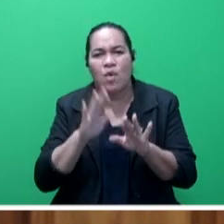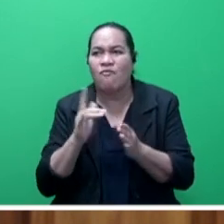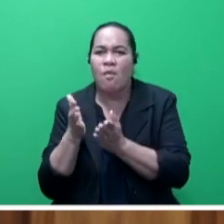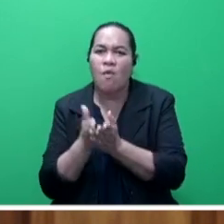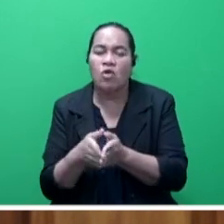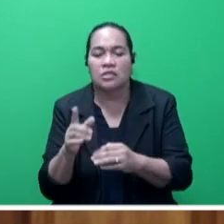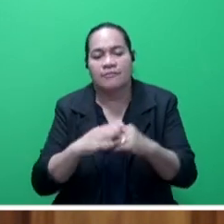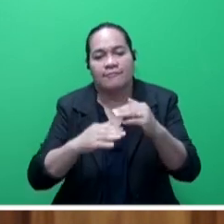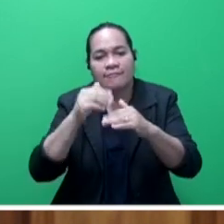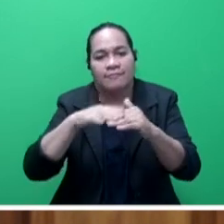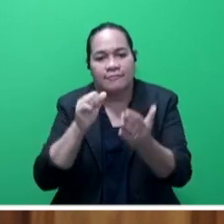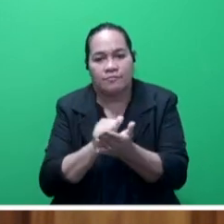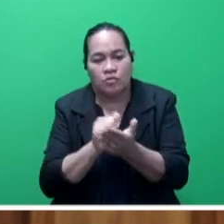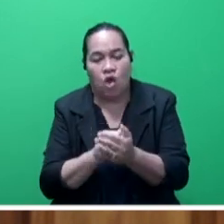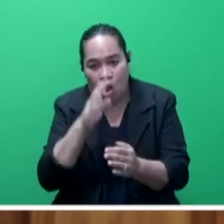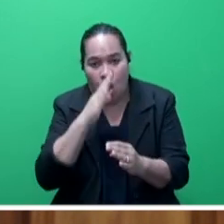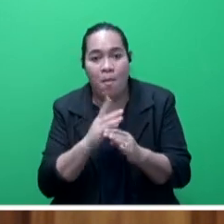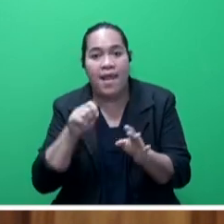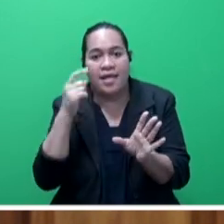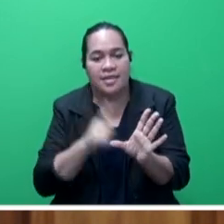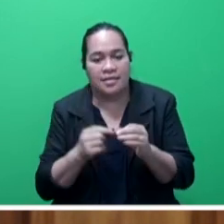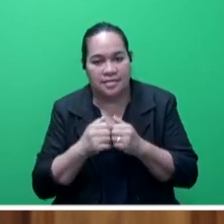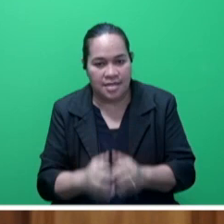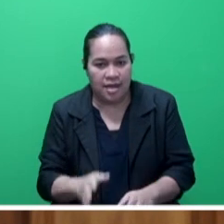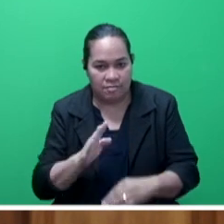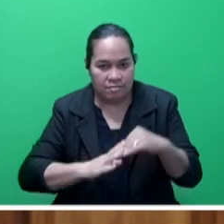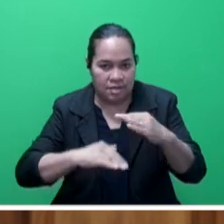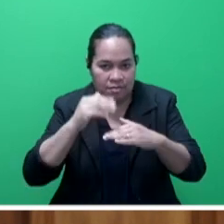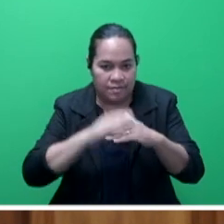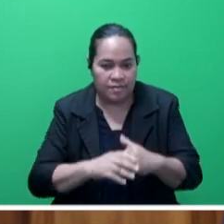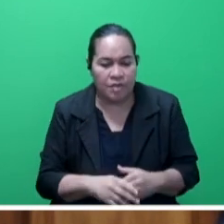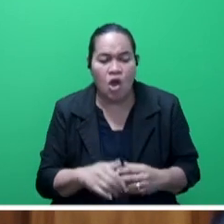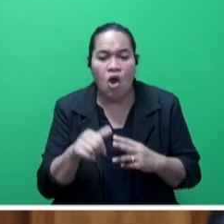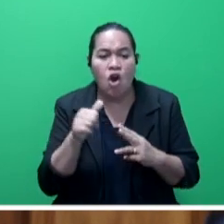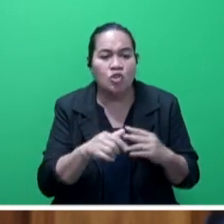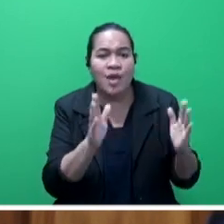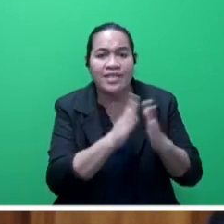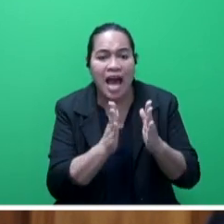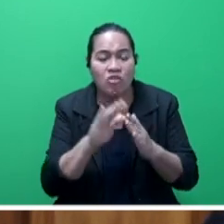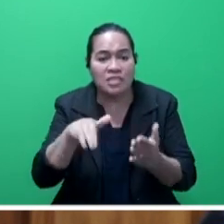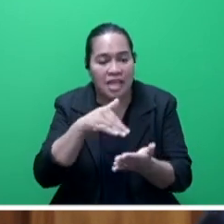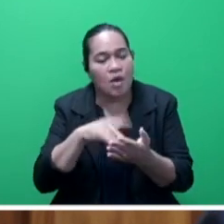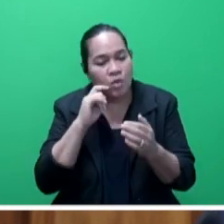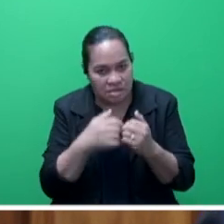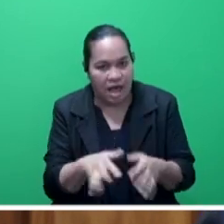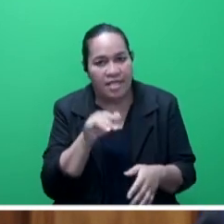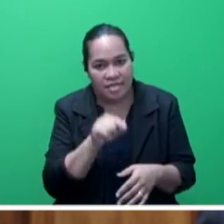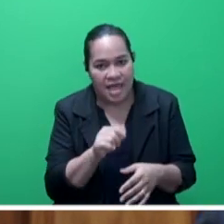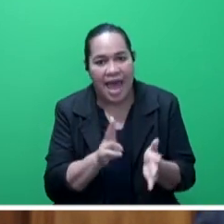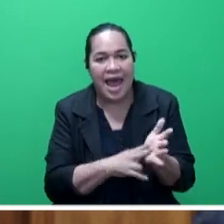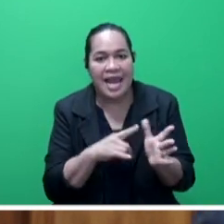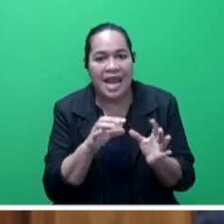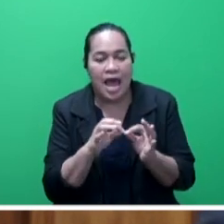is expected to commence next year. Honourable Speaker, sir, concurrently the civil works in Number Walu Town Centre will also commence. With a phase